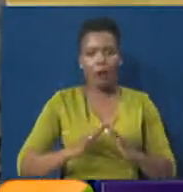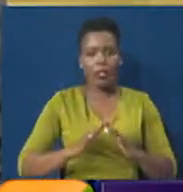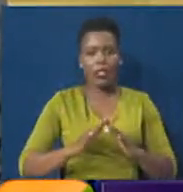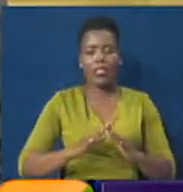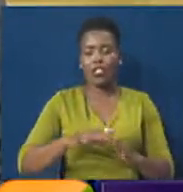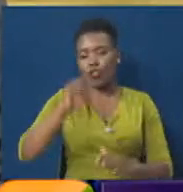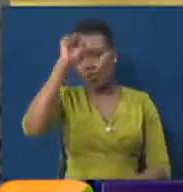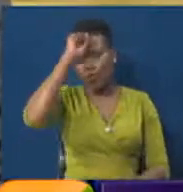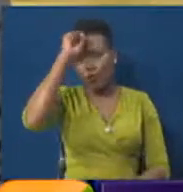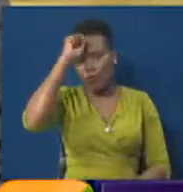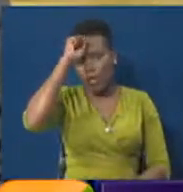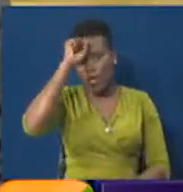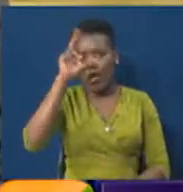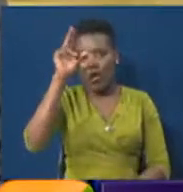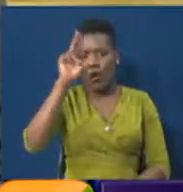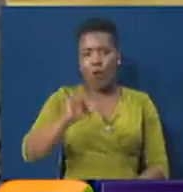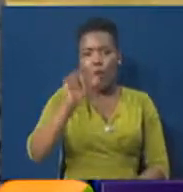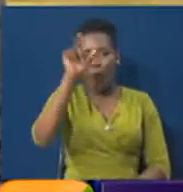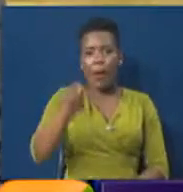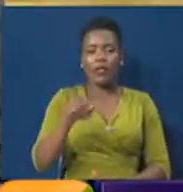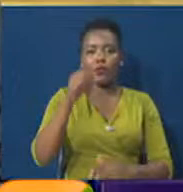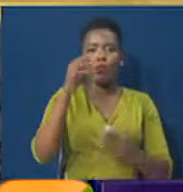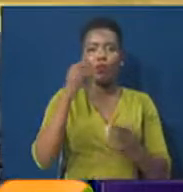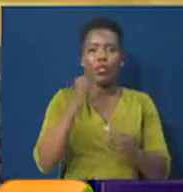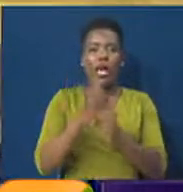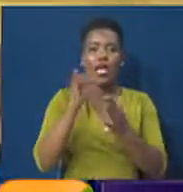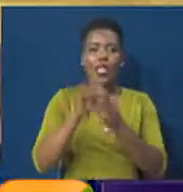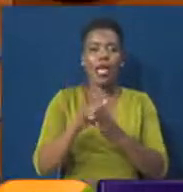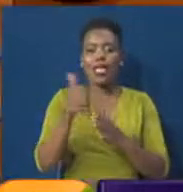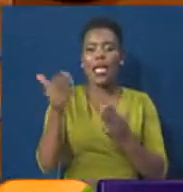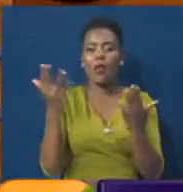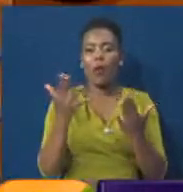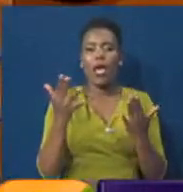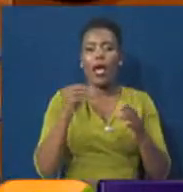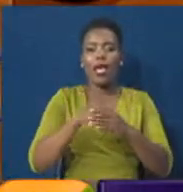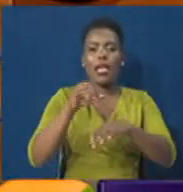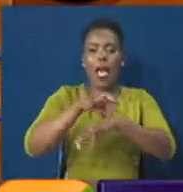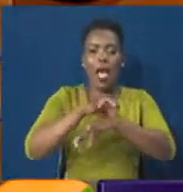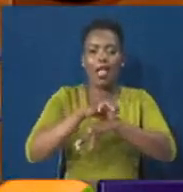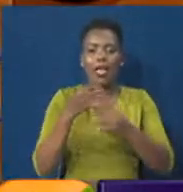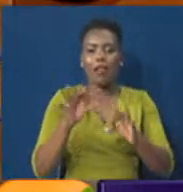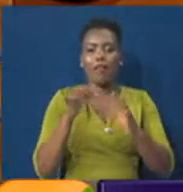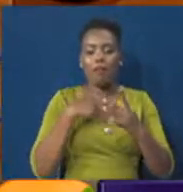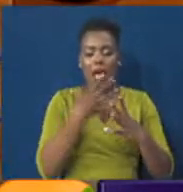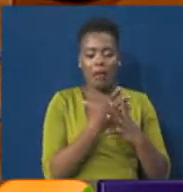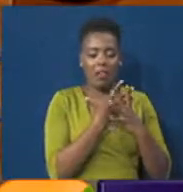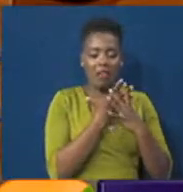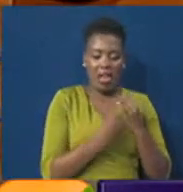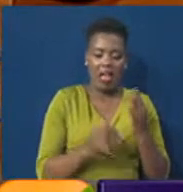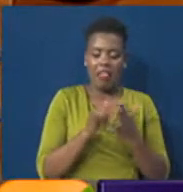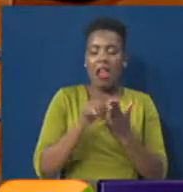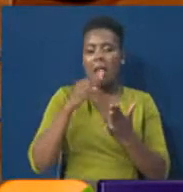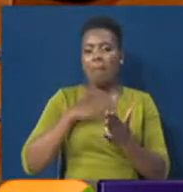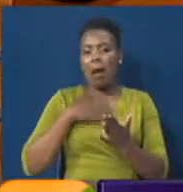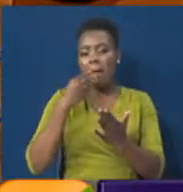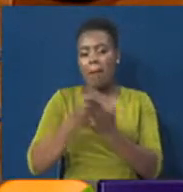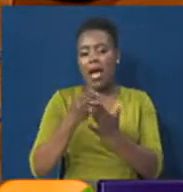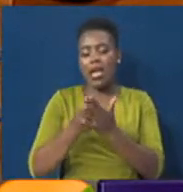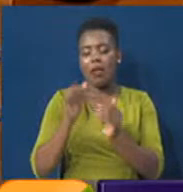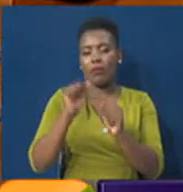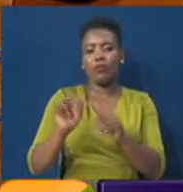stupid. Nobody does that anywhere on earth, despite the fact that I've given up that my money will be used on a stupid